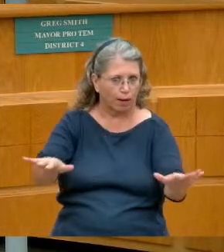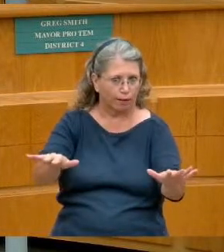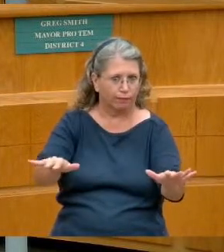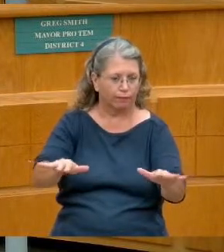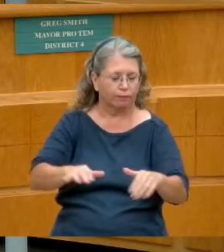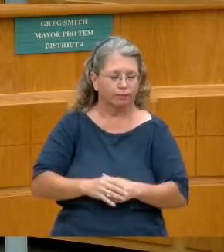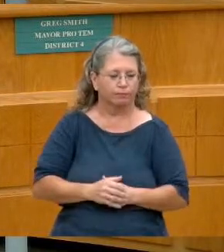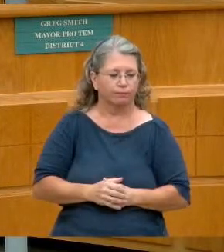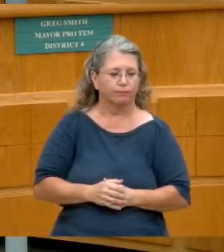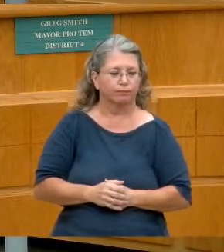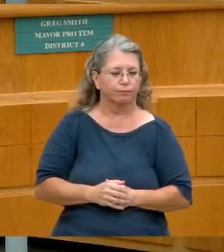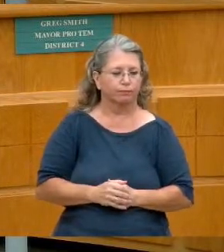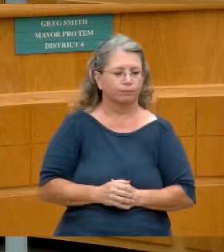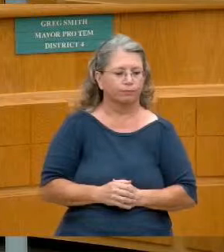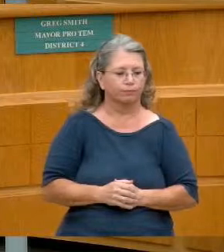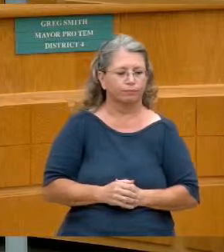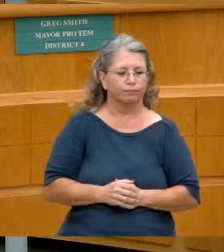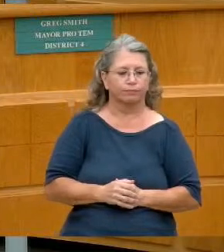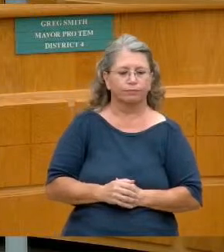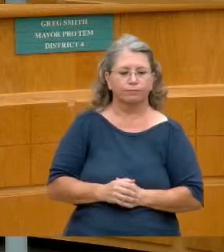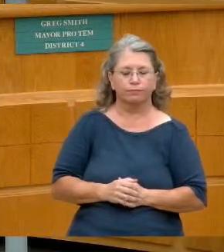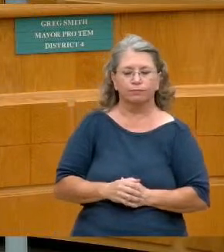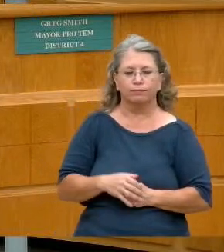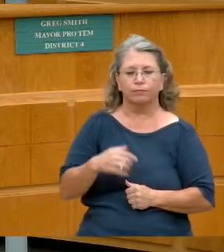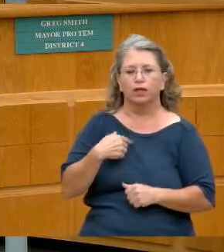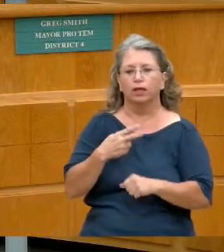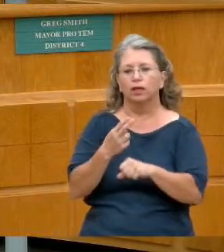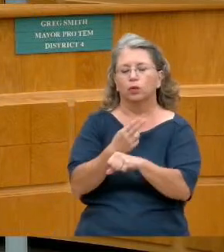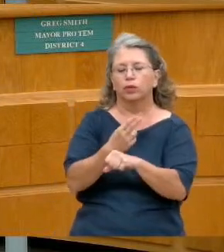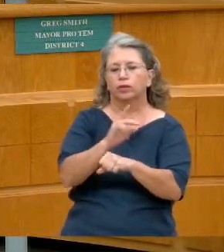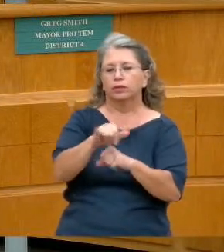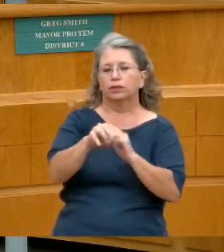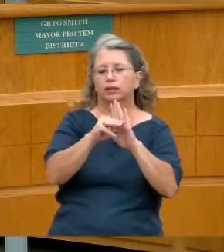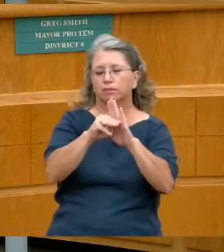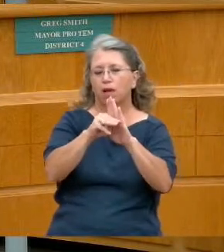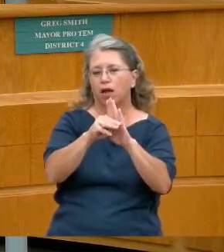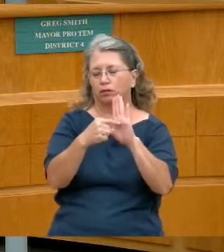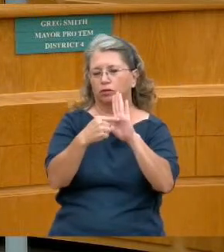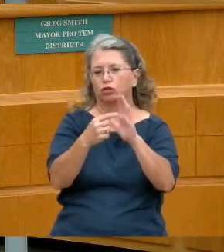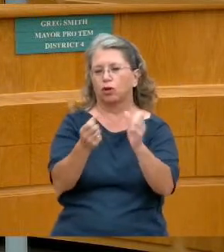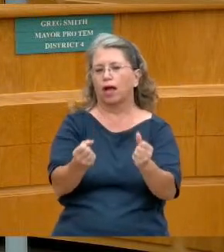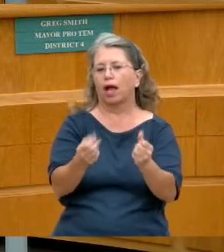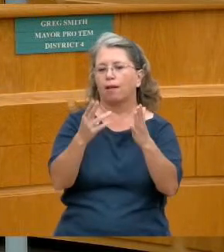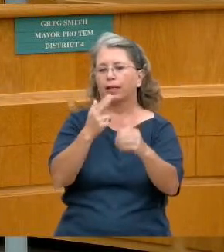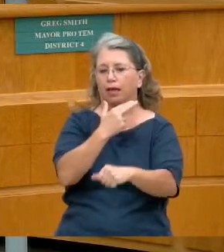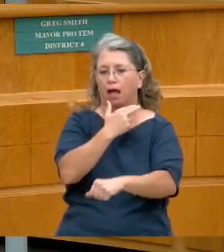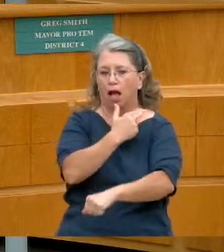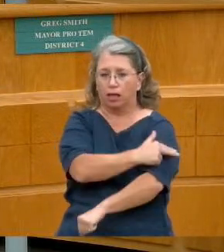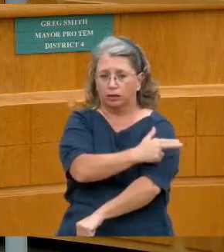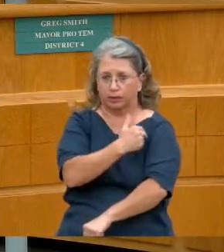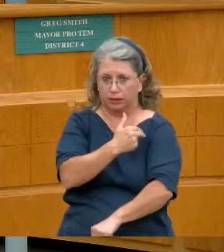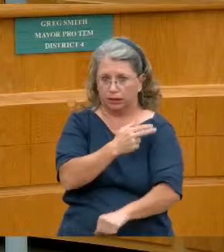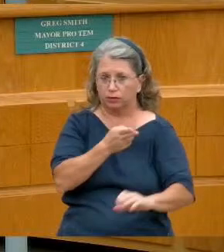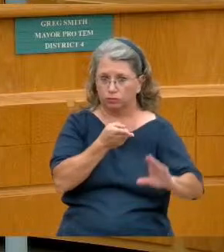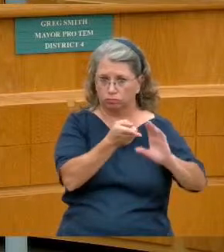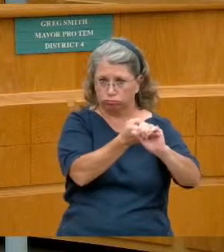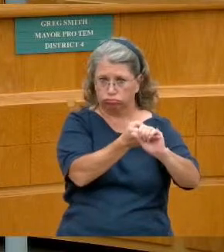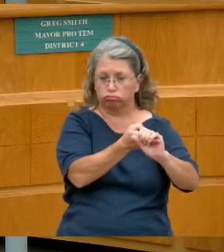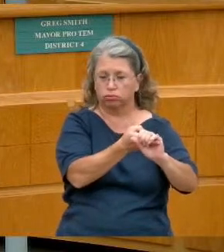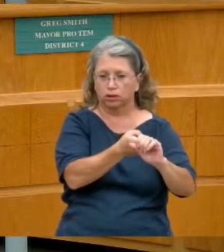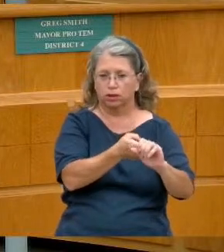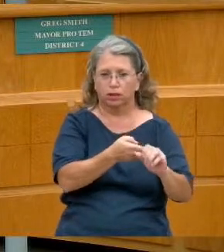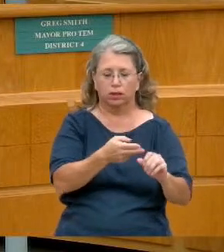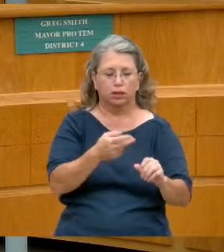We use that model to project the number of hospitalizations. And I think it's important to realize that we are not fitting a line